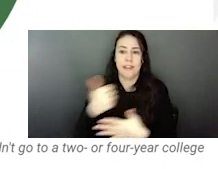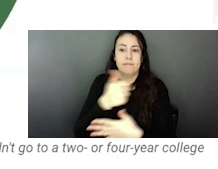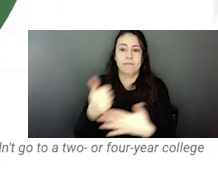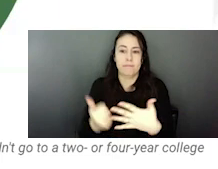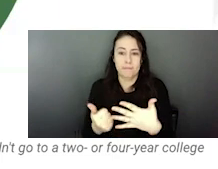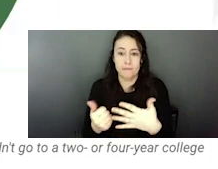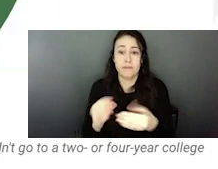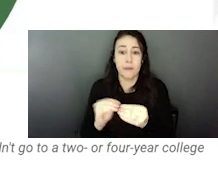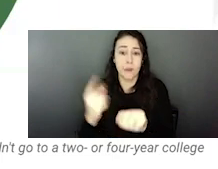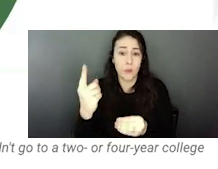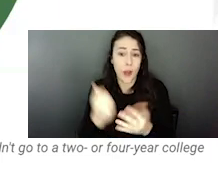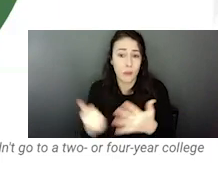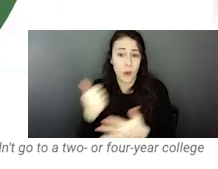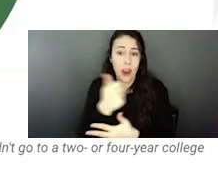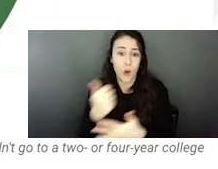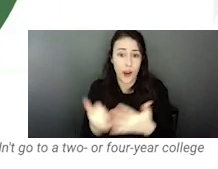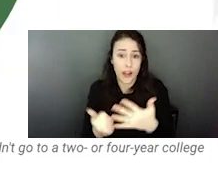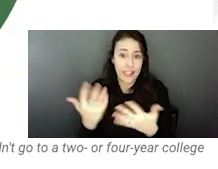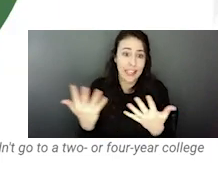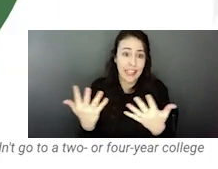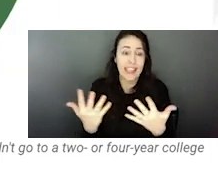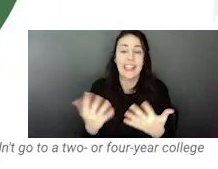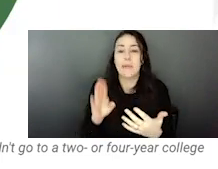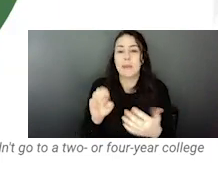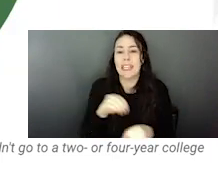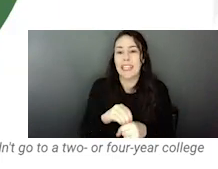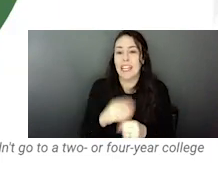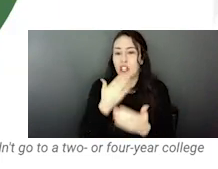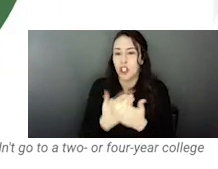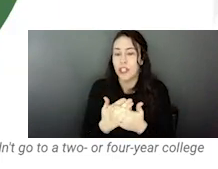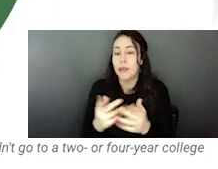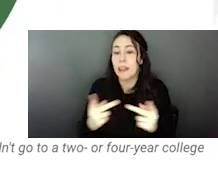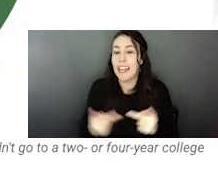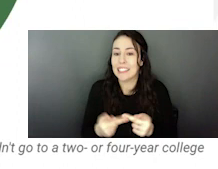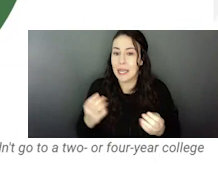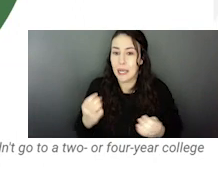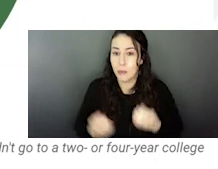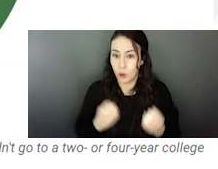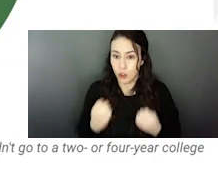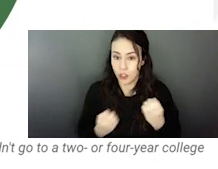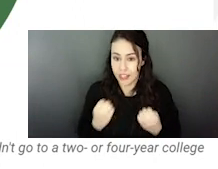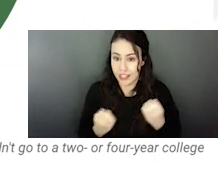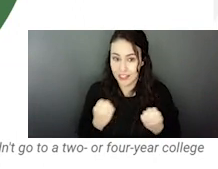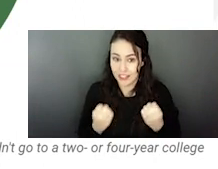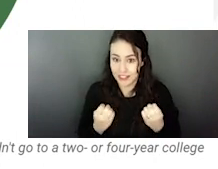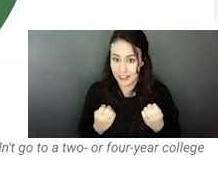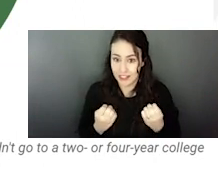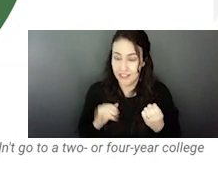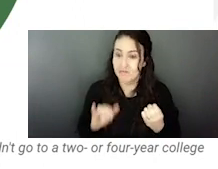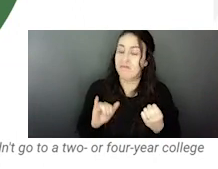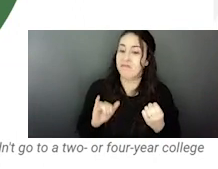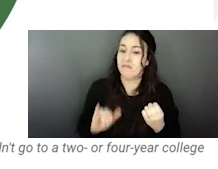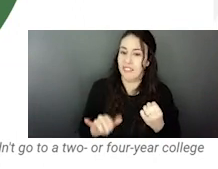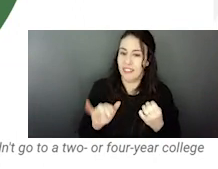for these 18 to 30 year olds was being in a good place emotionally. I think that tells us a lot about the current and